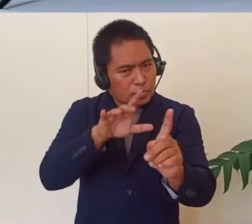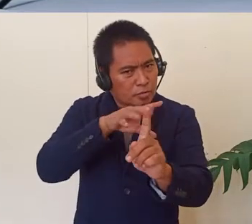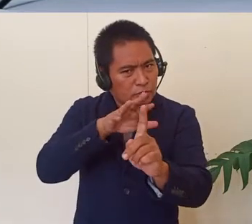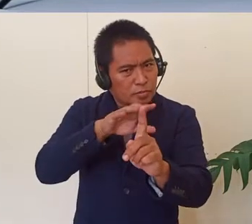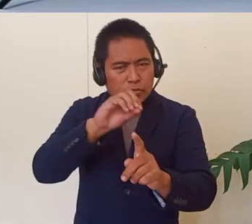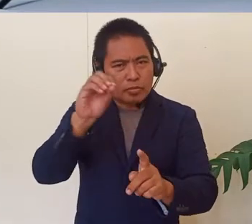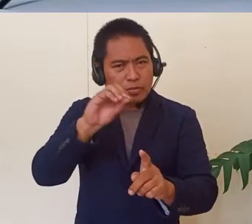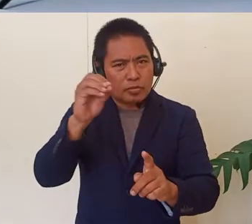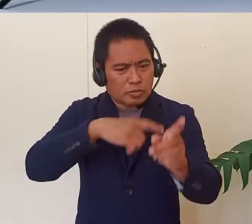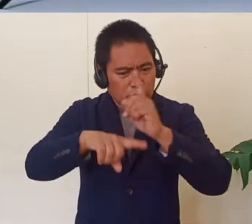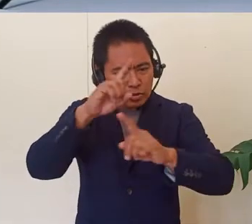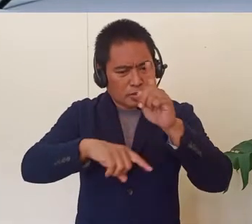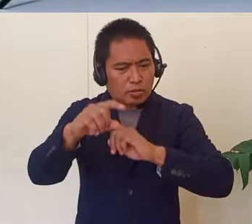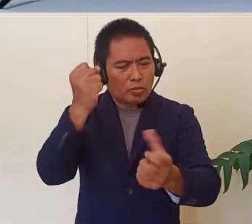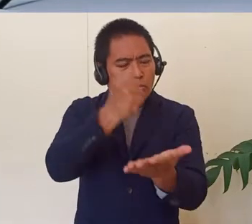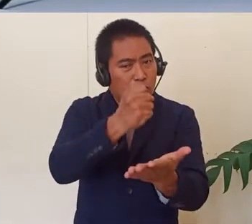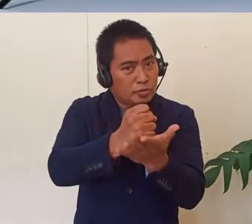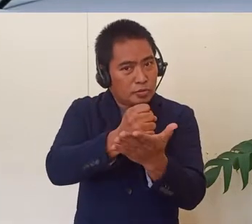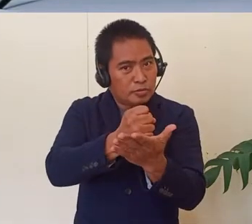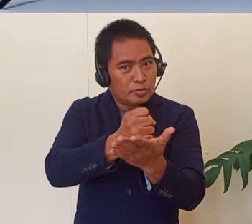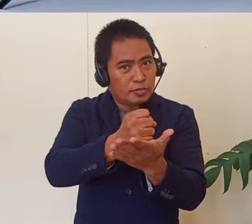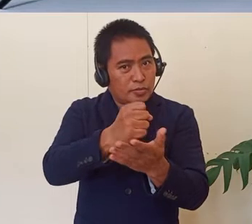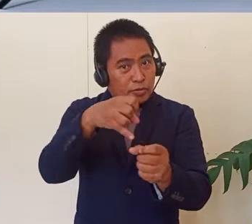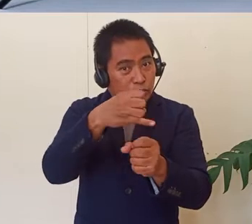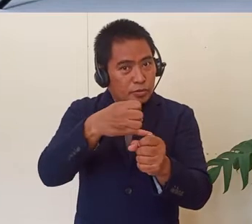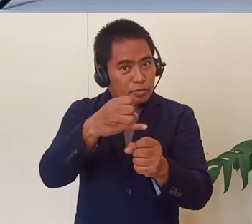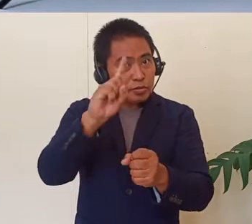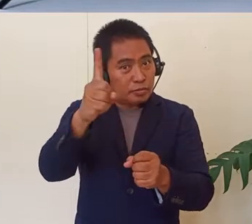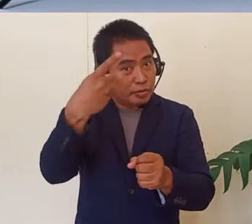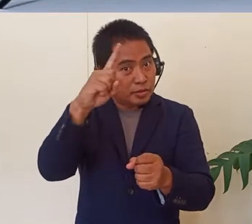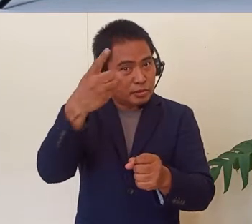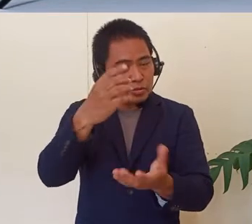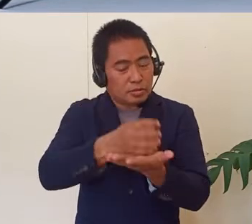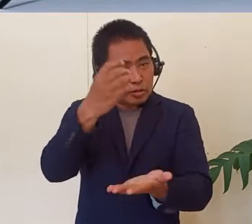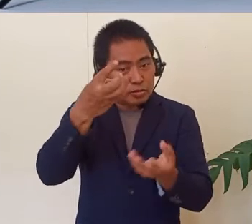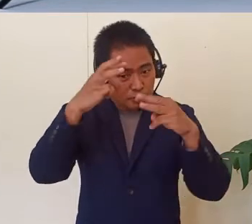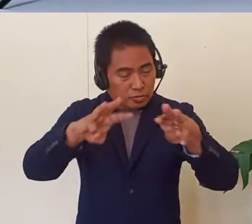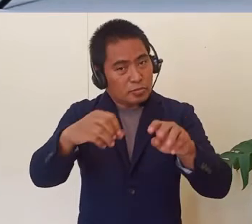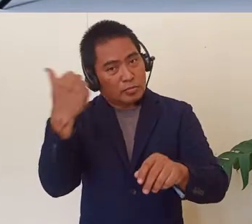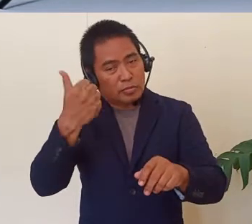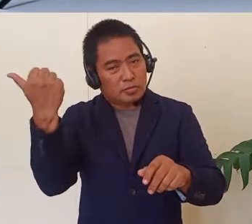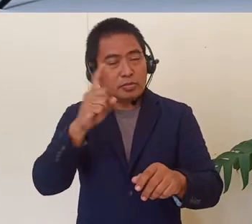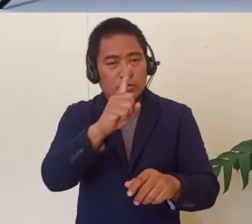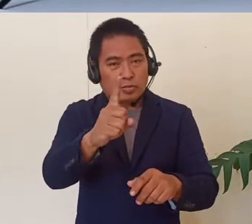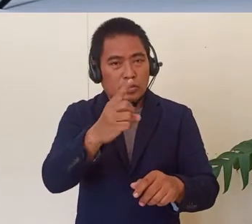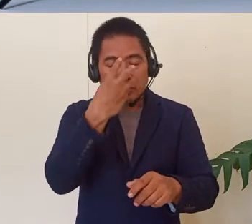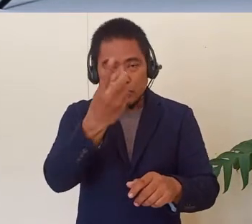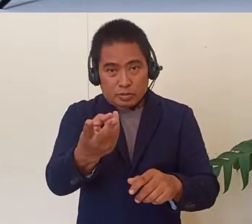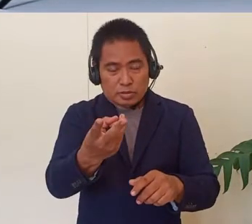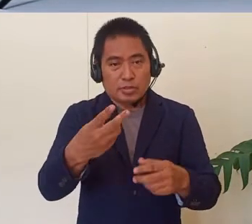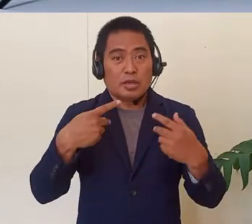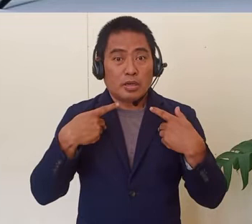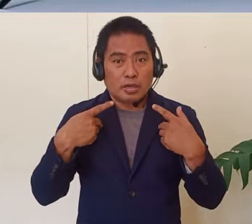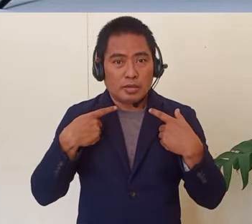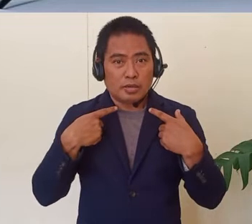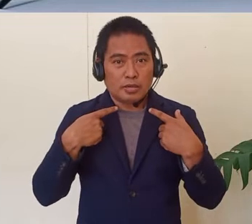glass, while the other one, you see undissolved powdered juice. What do you